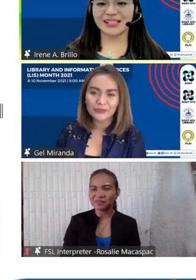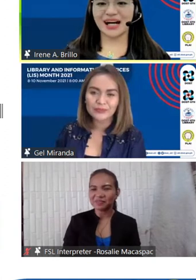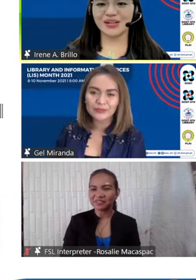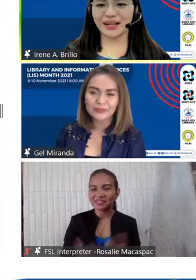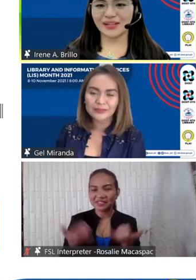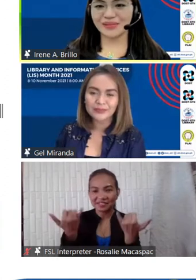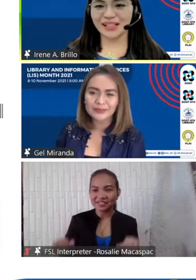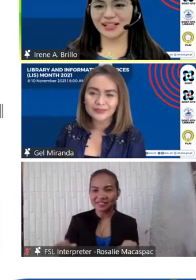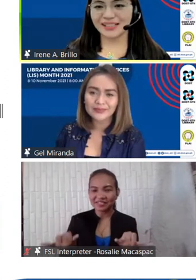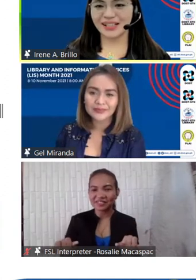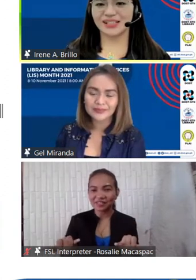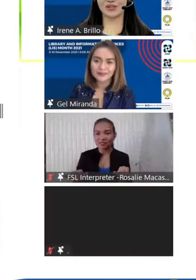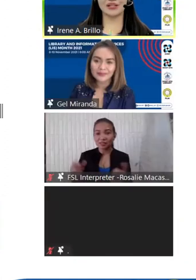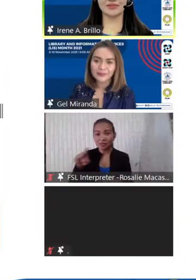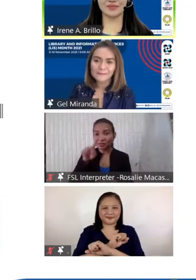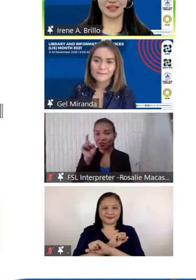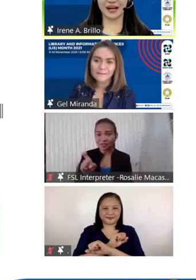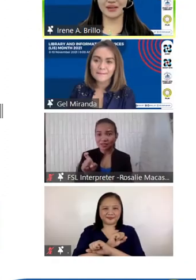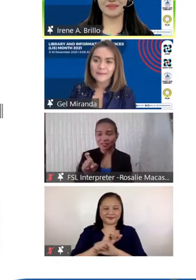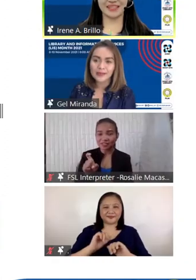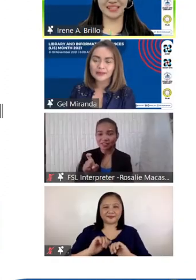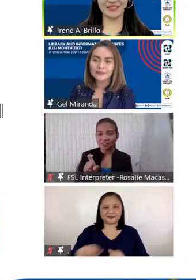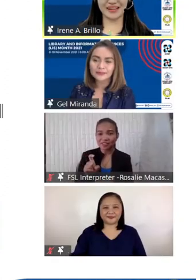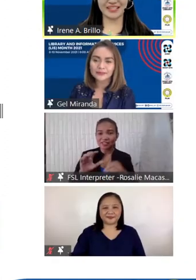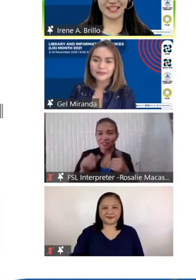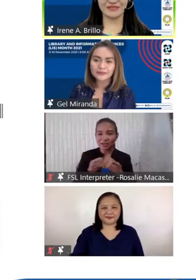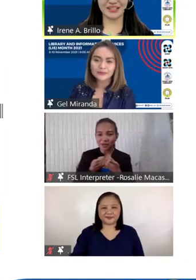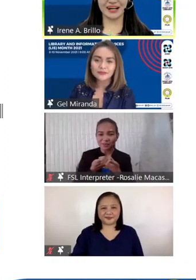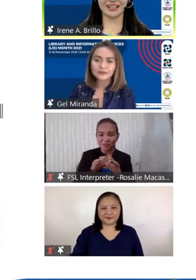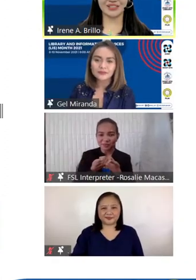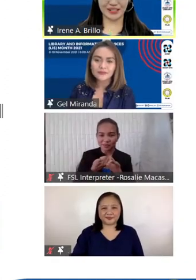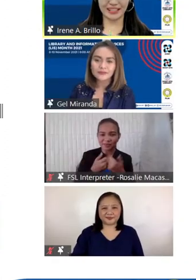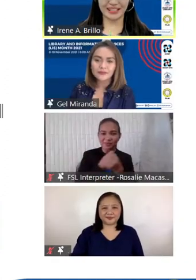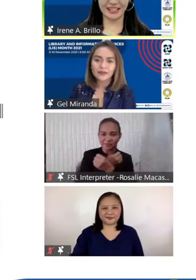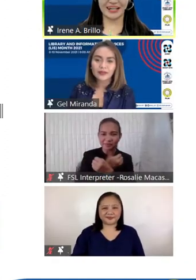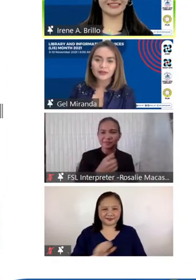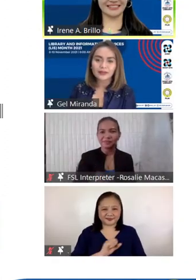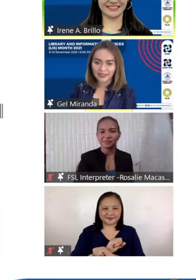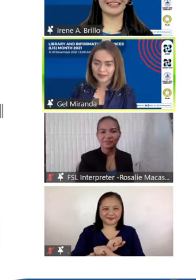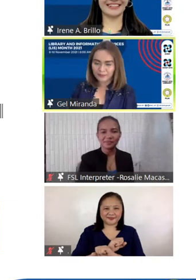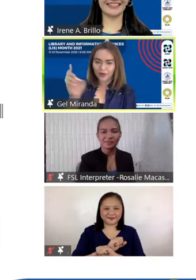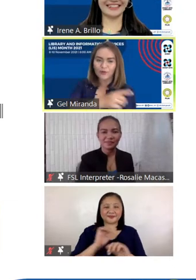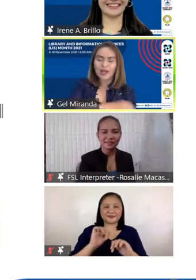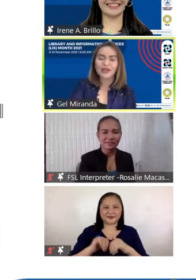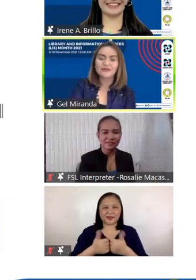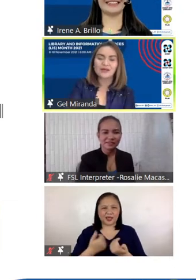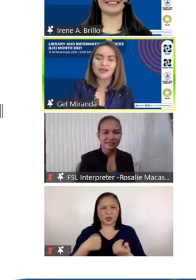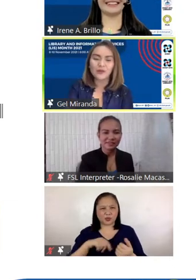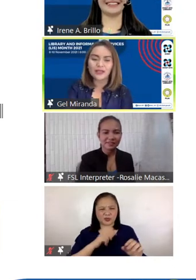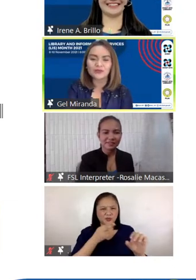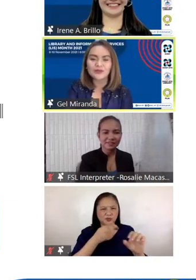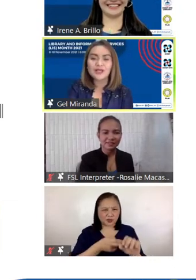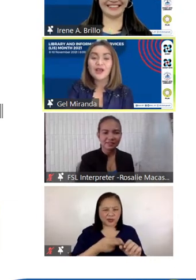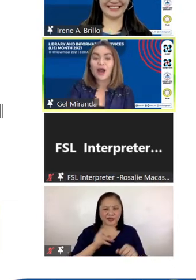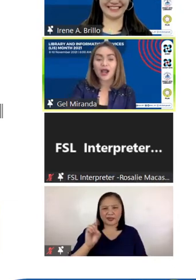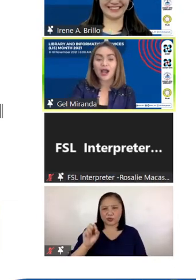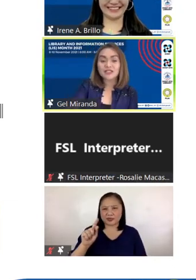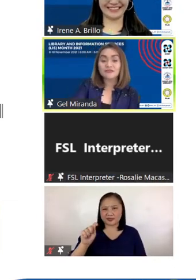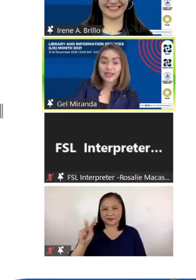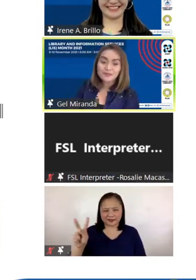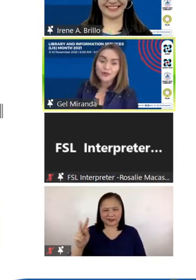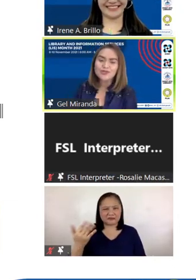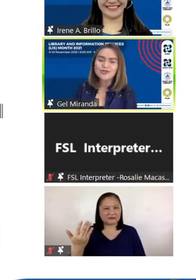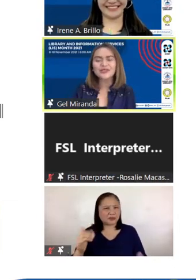nila is how can we access or subscribe DOST-TV? Gusto natin yan. Ayan po. Wala kayong ibang gawin kundi